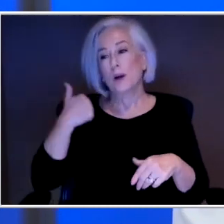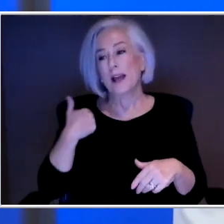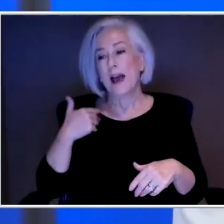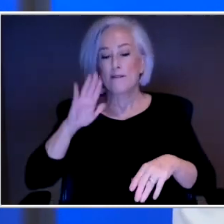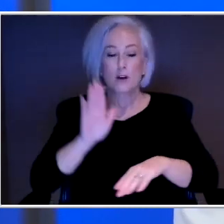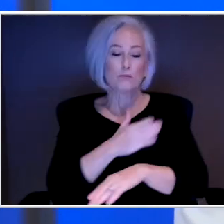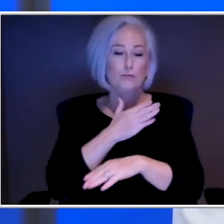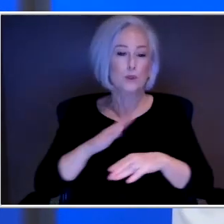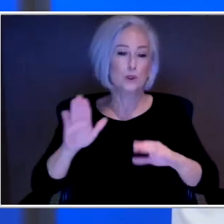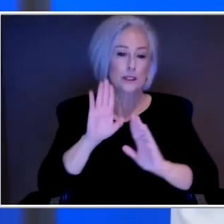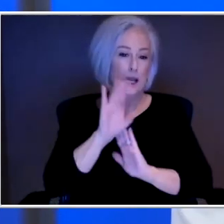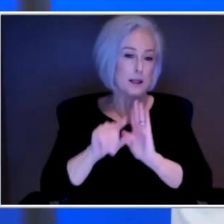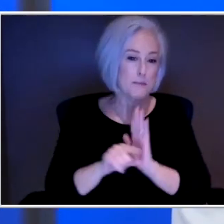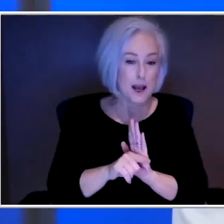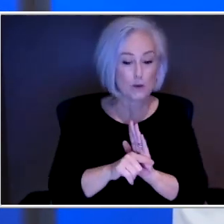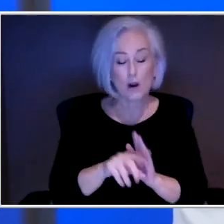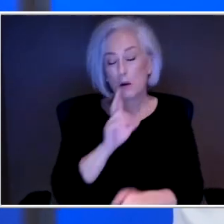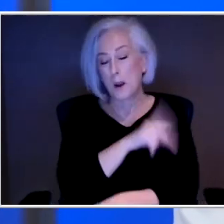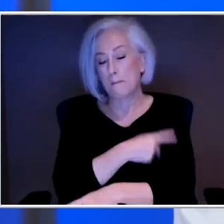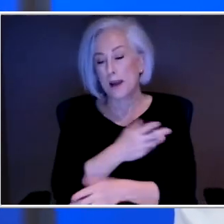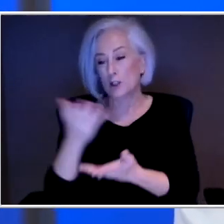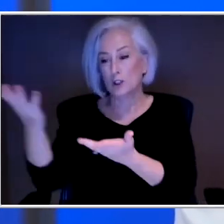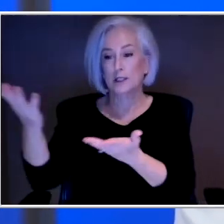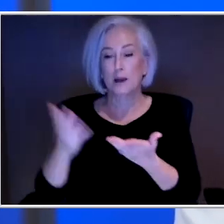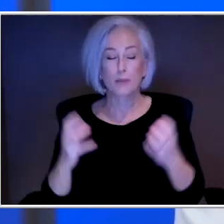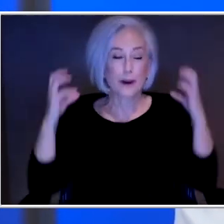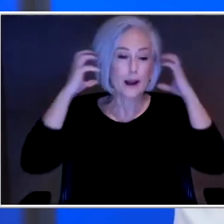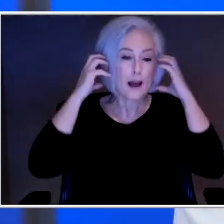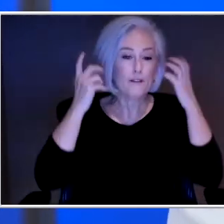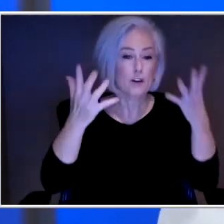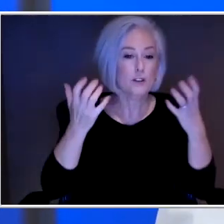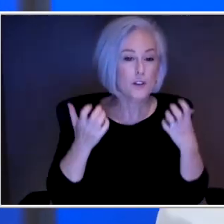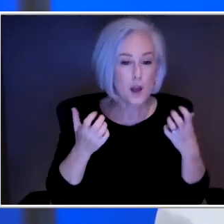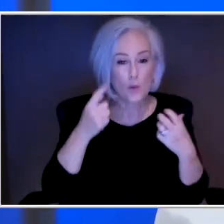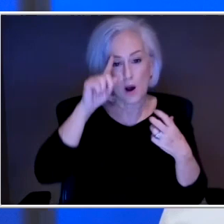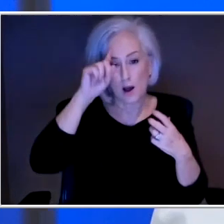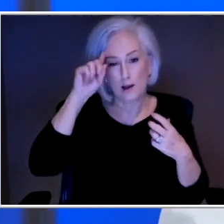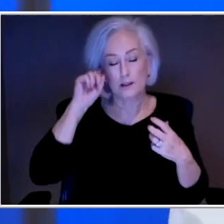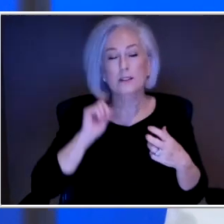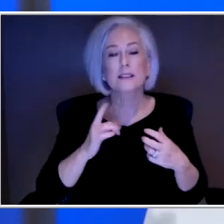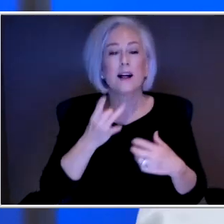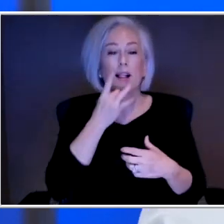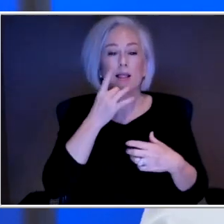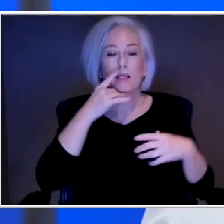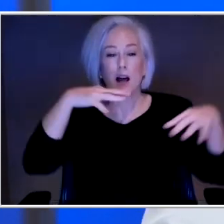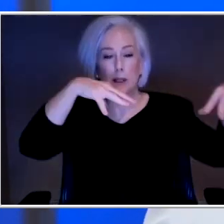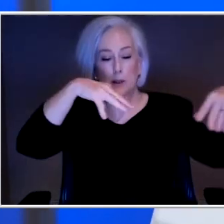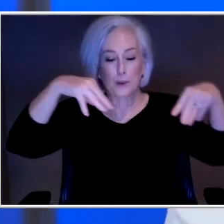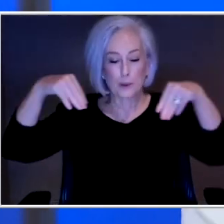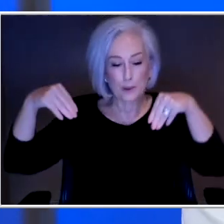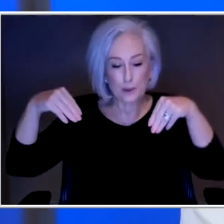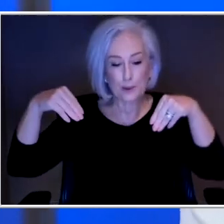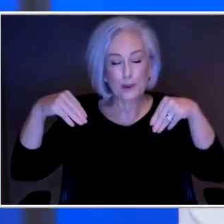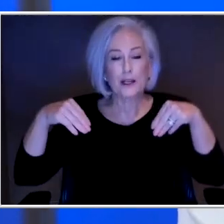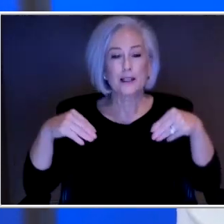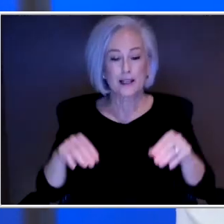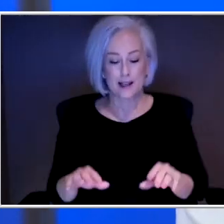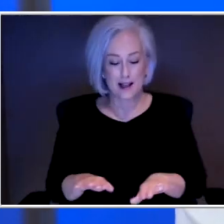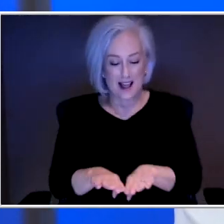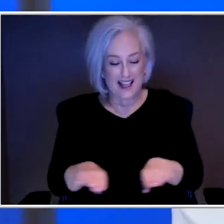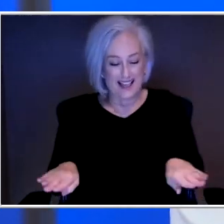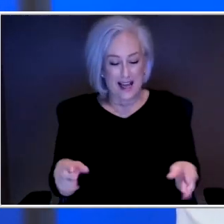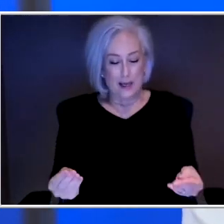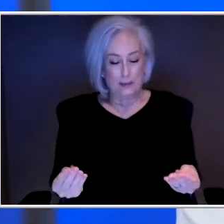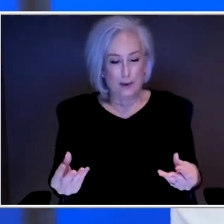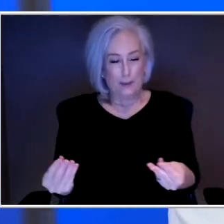can bring their own music if they want to listen to their own headphones when they come in. Lights are usually out. We usually kind of have just kind of floor lighting with a few lamps on just to